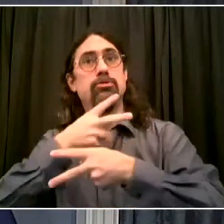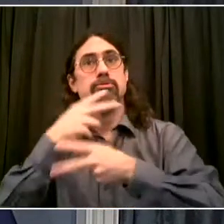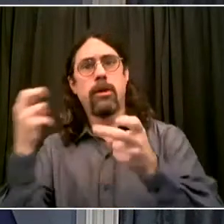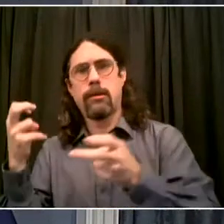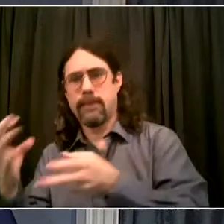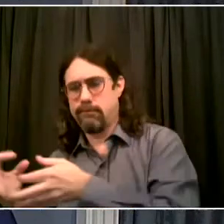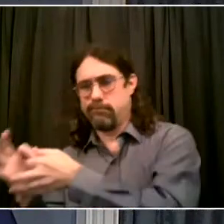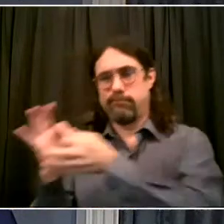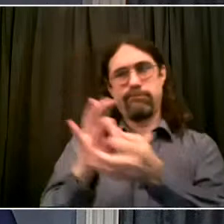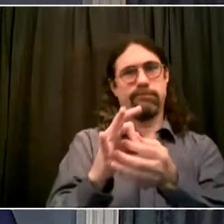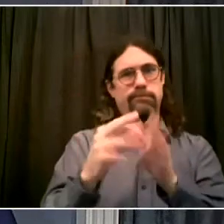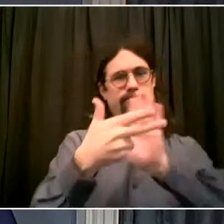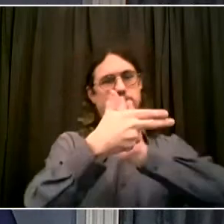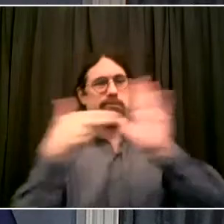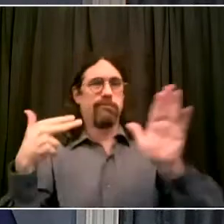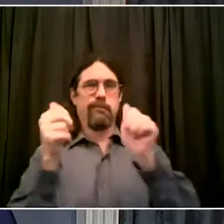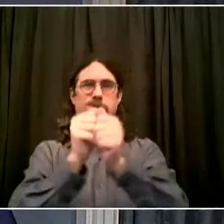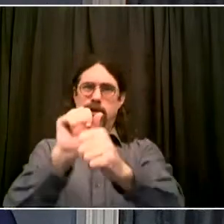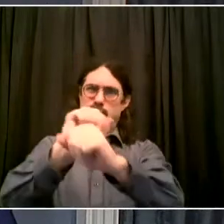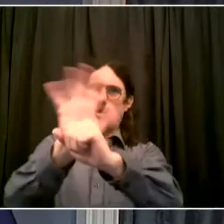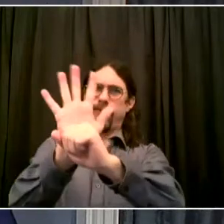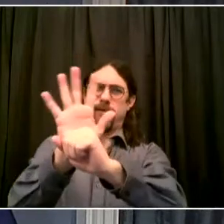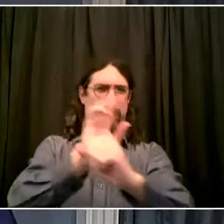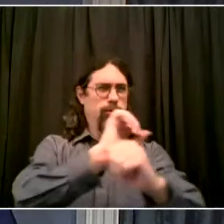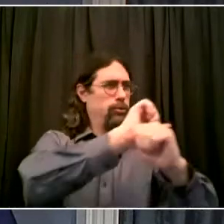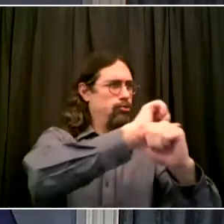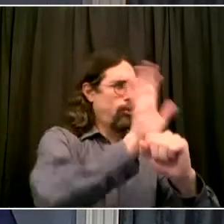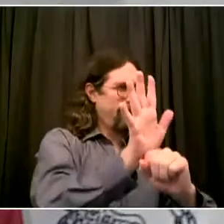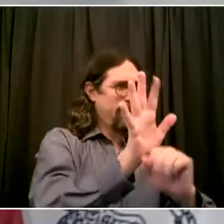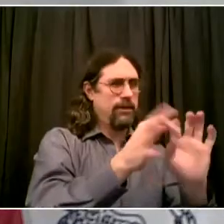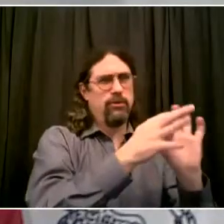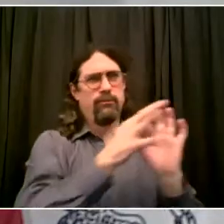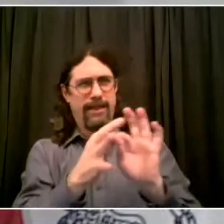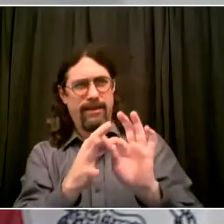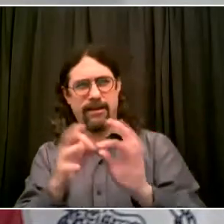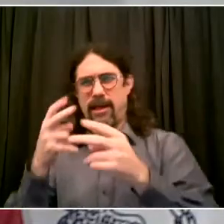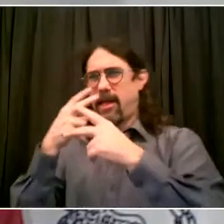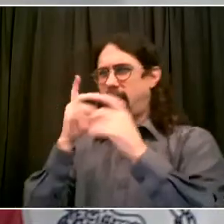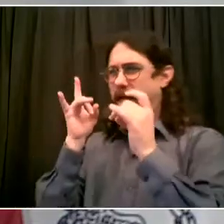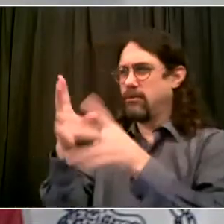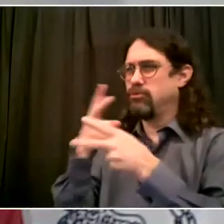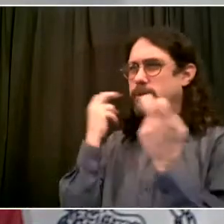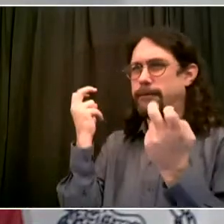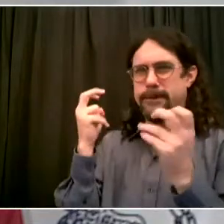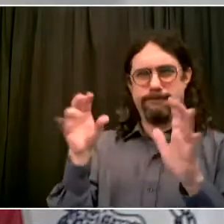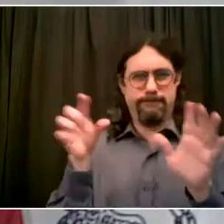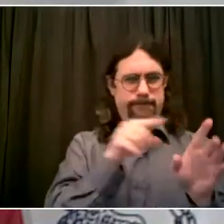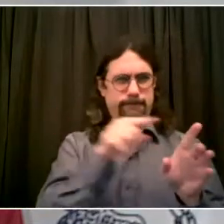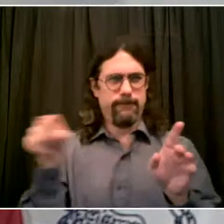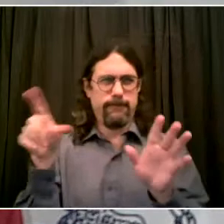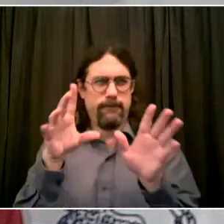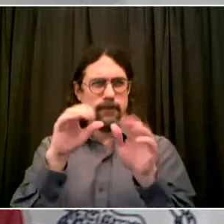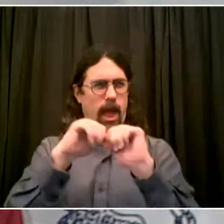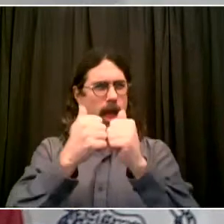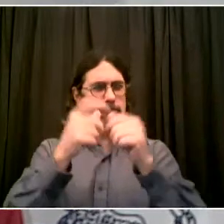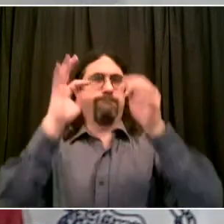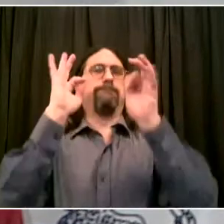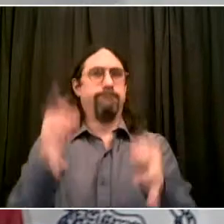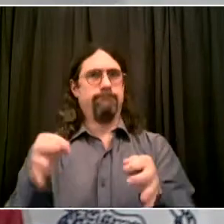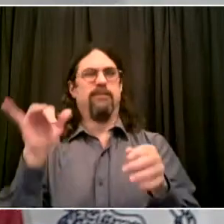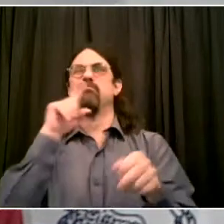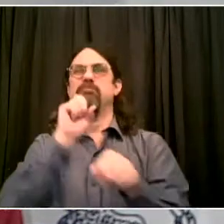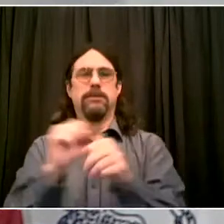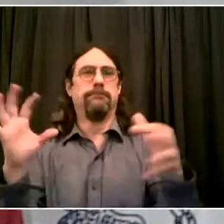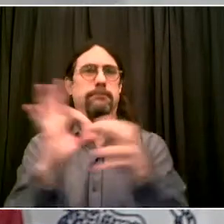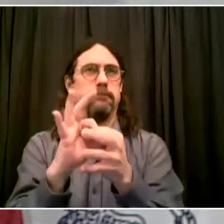is, how it's defined? Yeah, and I'll start and say we are really worried about the reality of